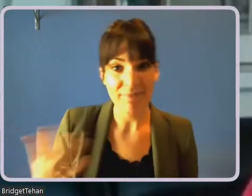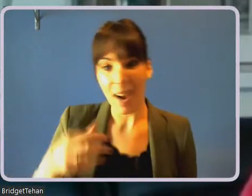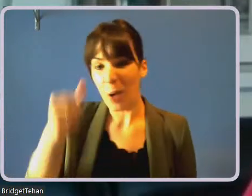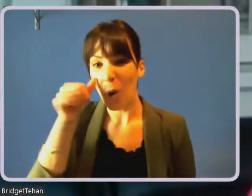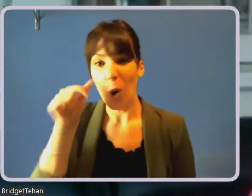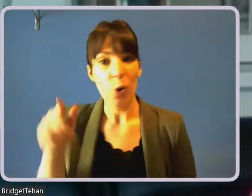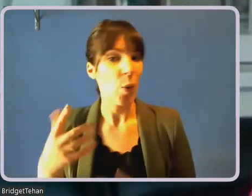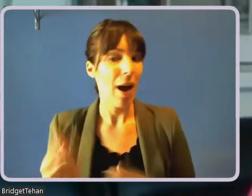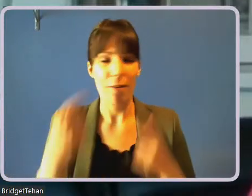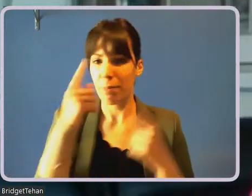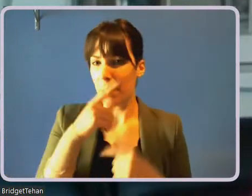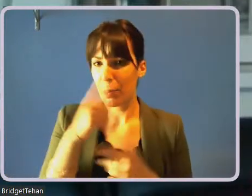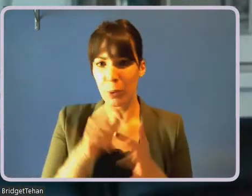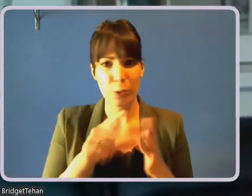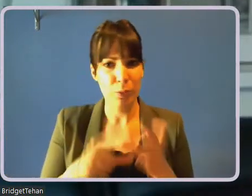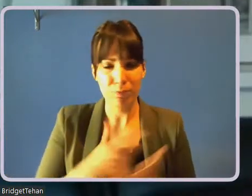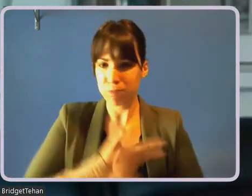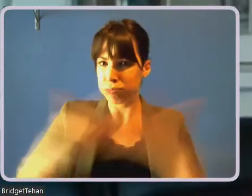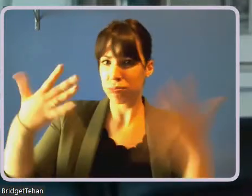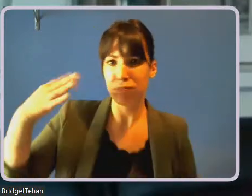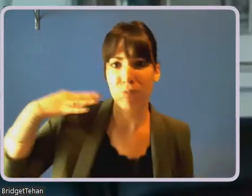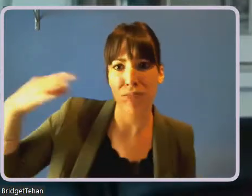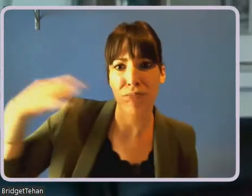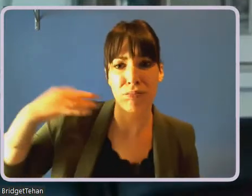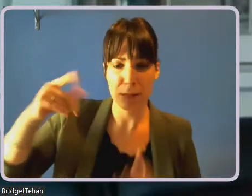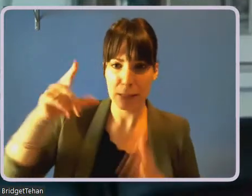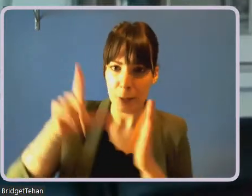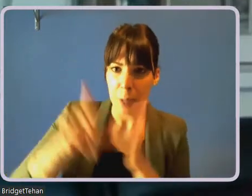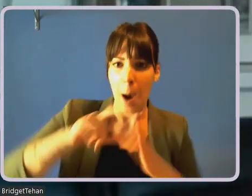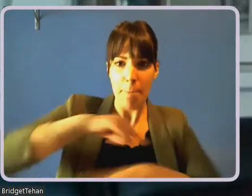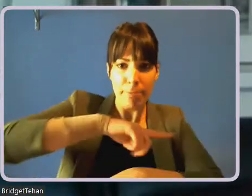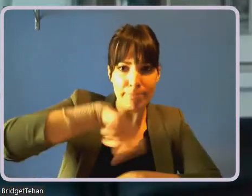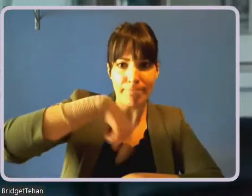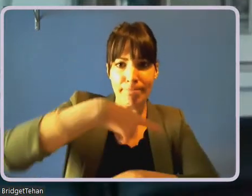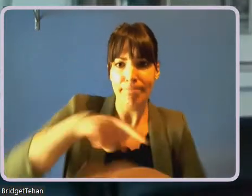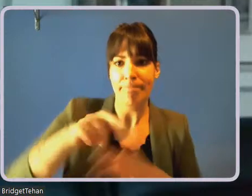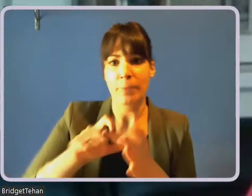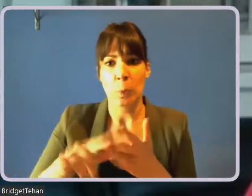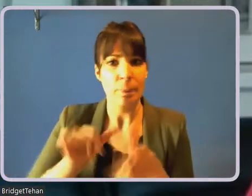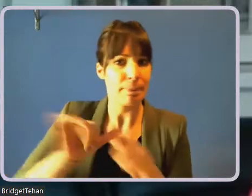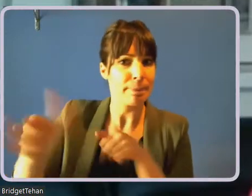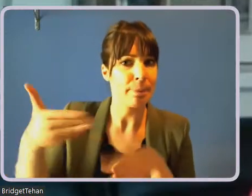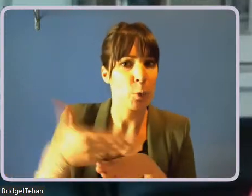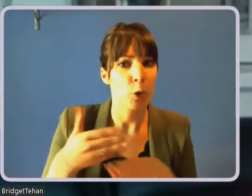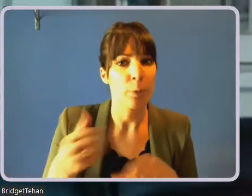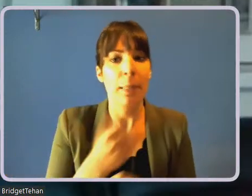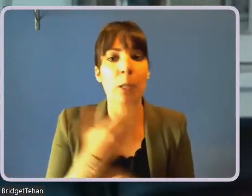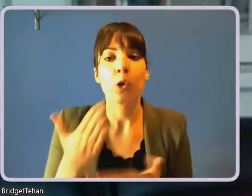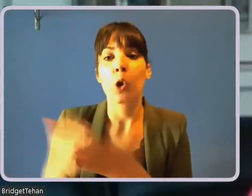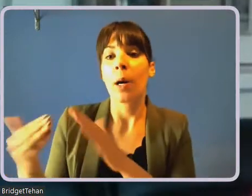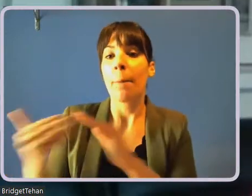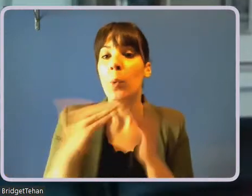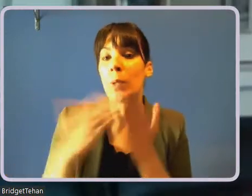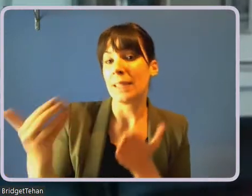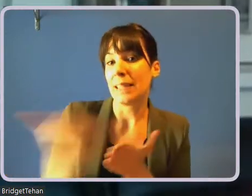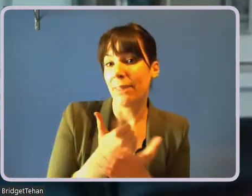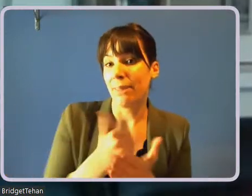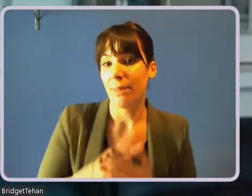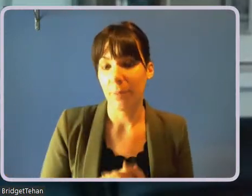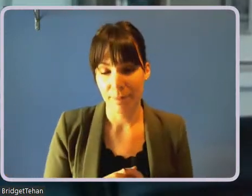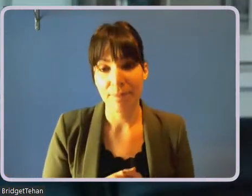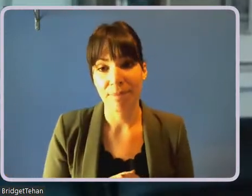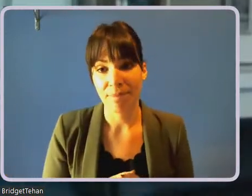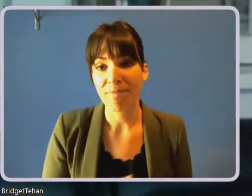huge amounts of their time to do amazing work in keeping our community safe. And the fact that a volunteer would